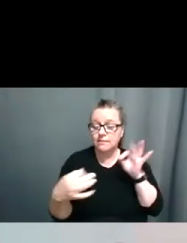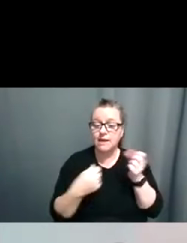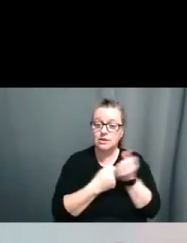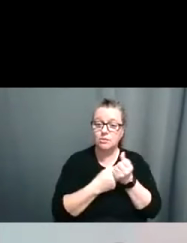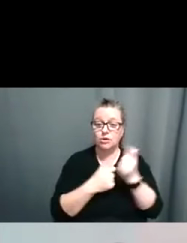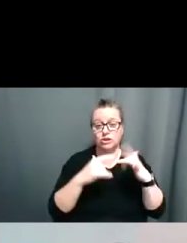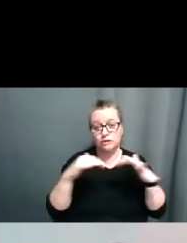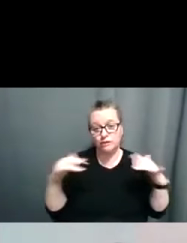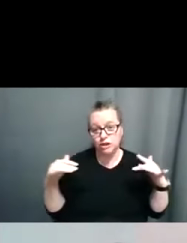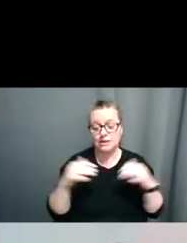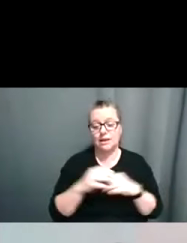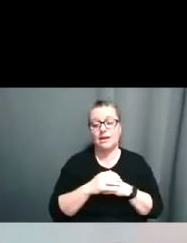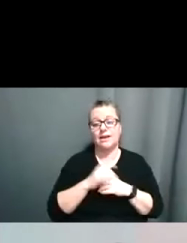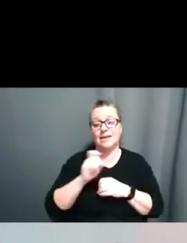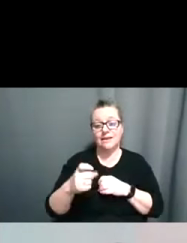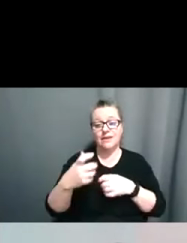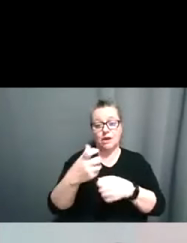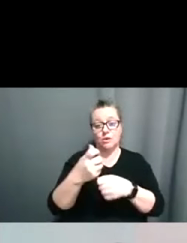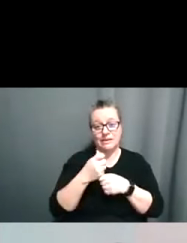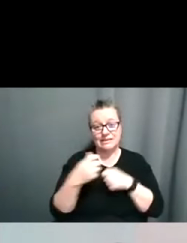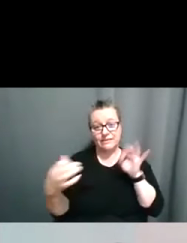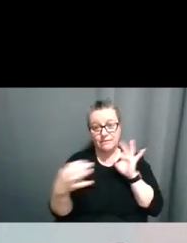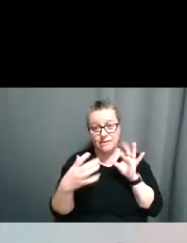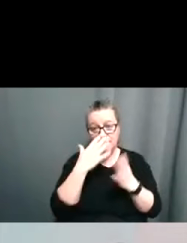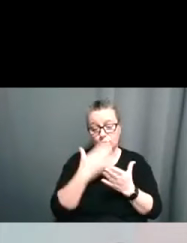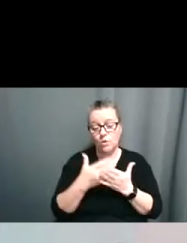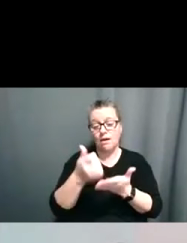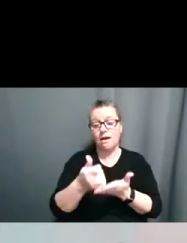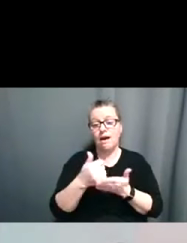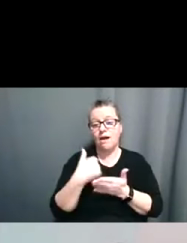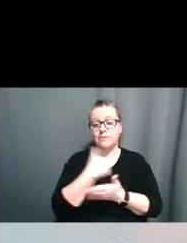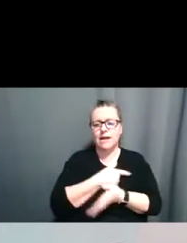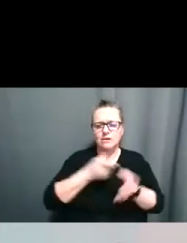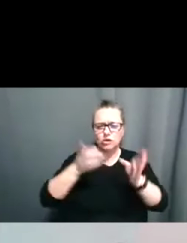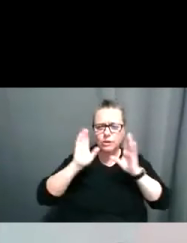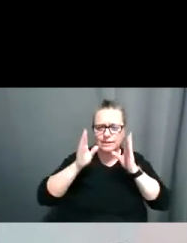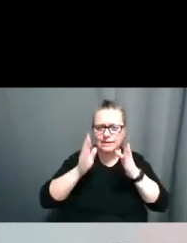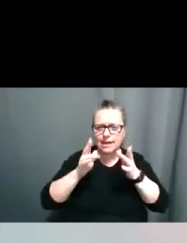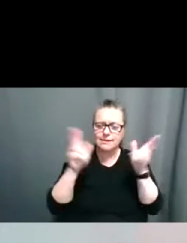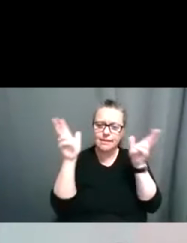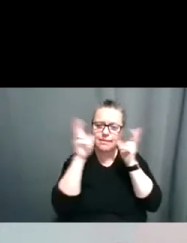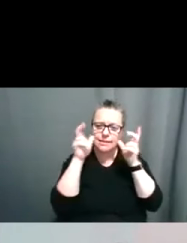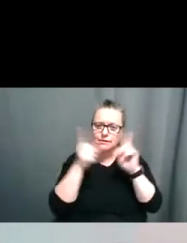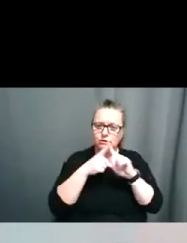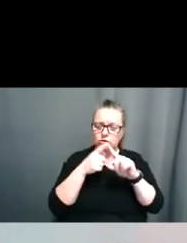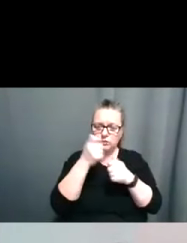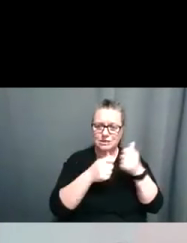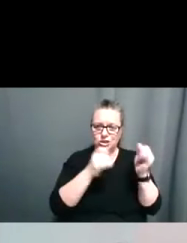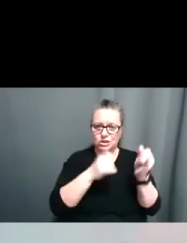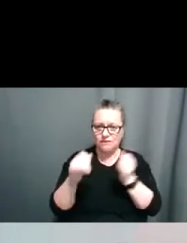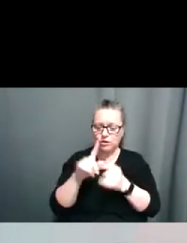diversity. Giving and receiving feedback well helps us to attend and listen to each individual in their